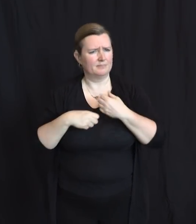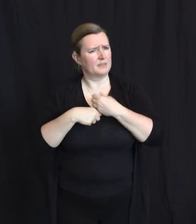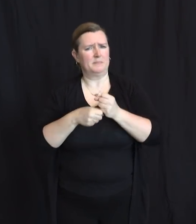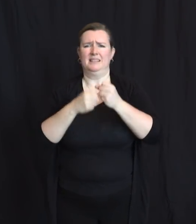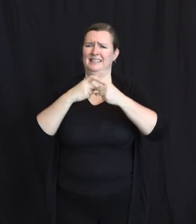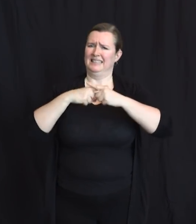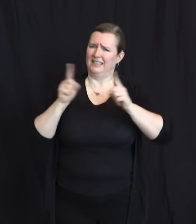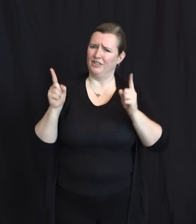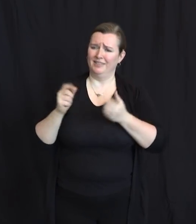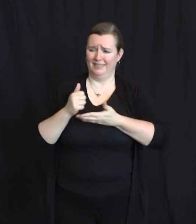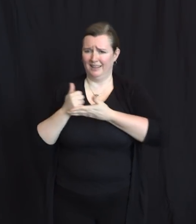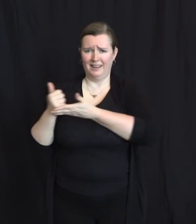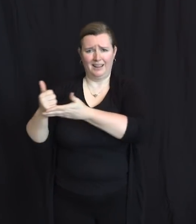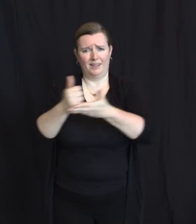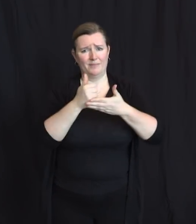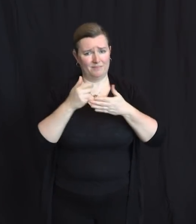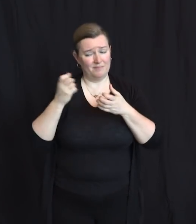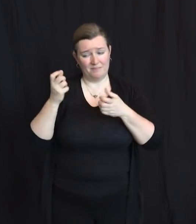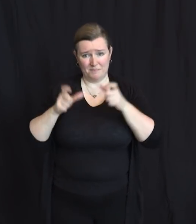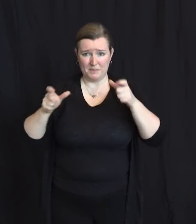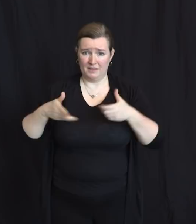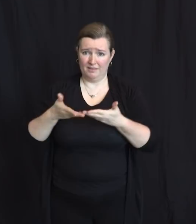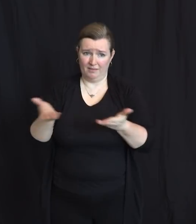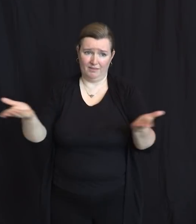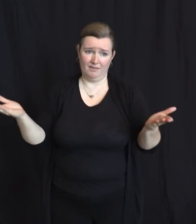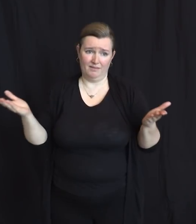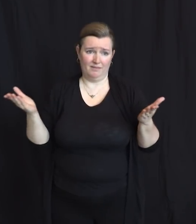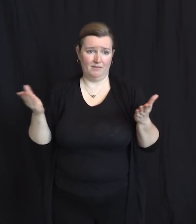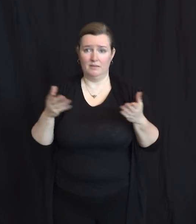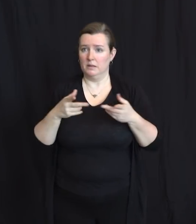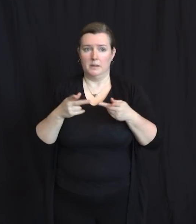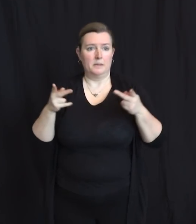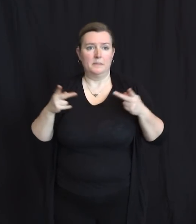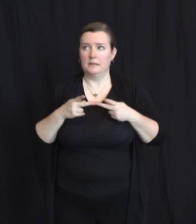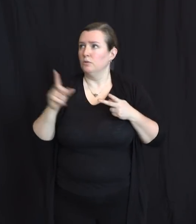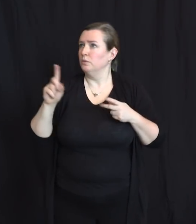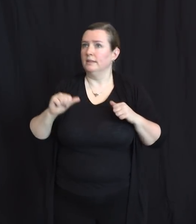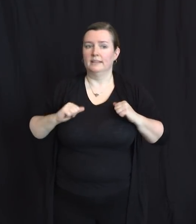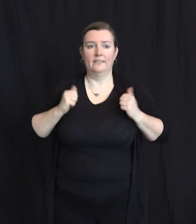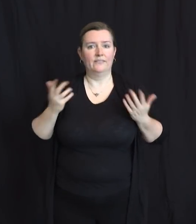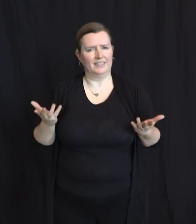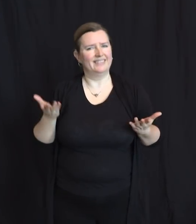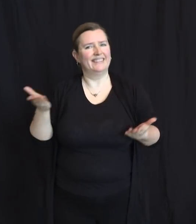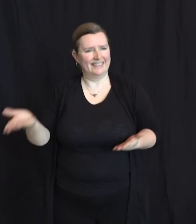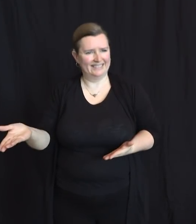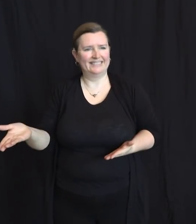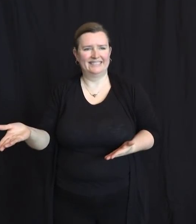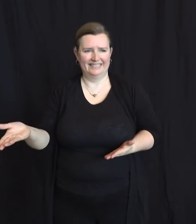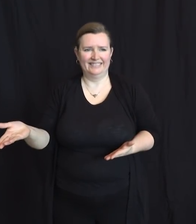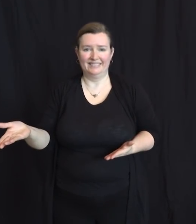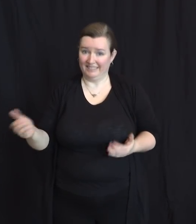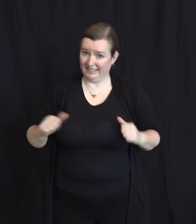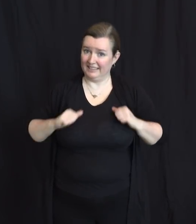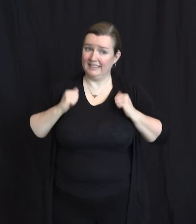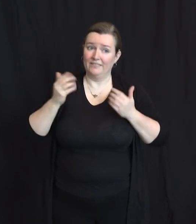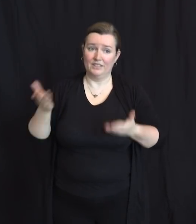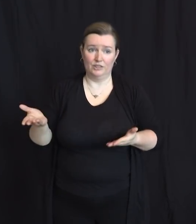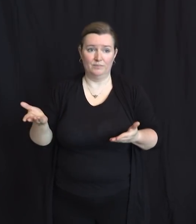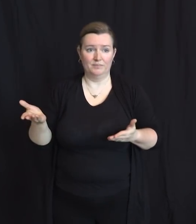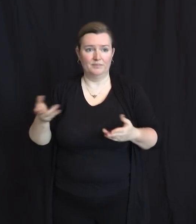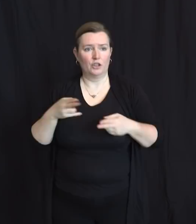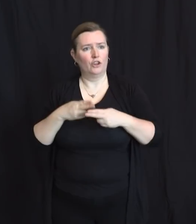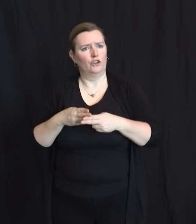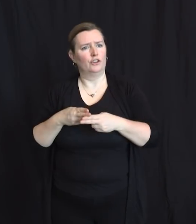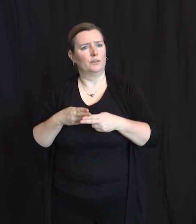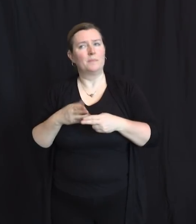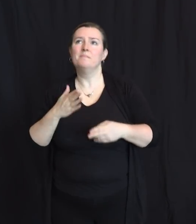so many who have no other place to turn, by the way. And our residents, many of whom have called these centers home, literally, Judy,